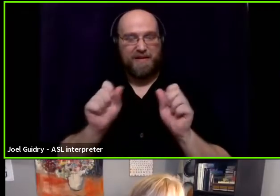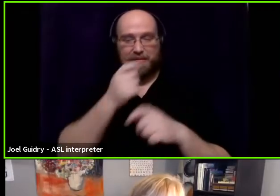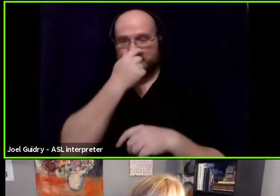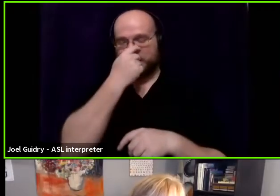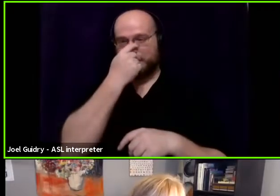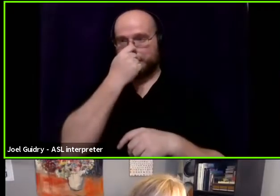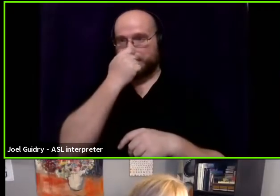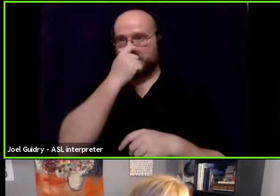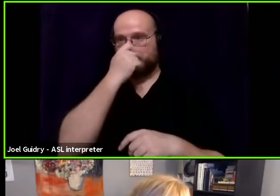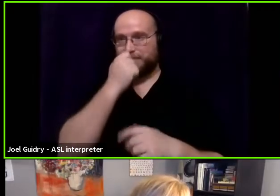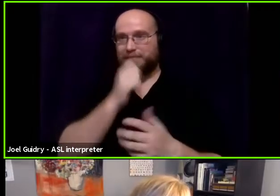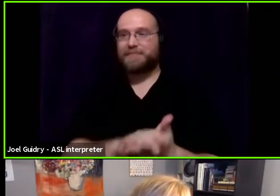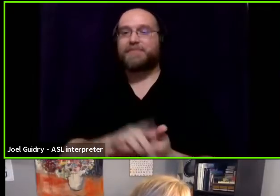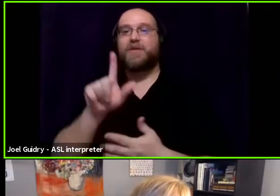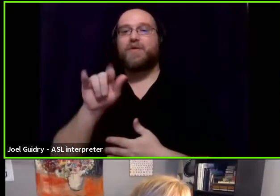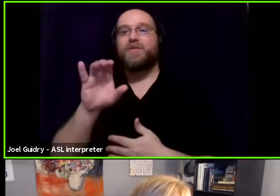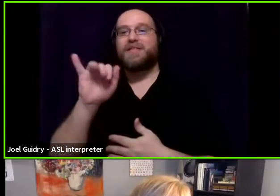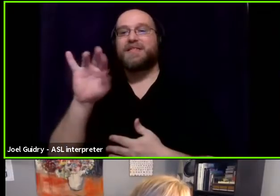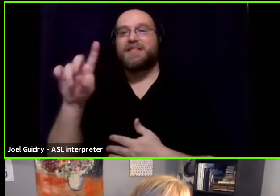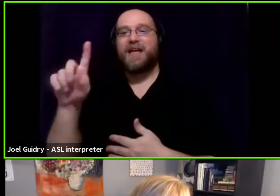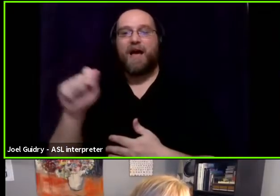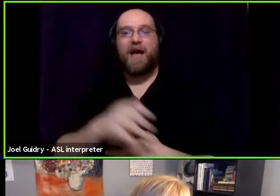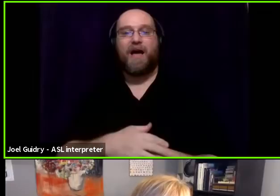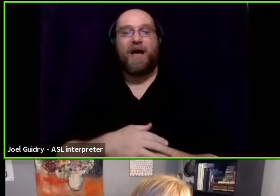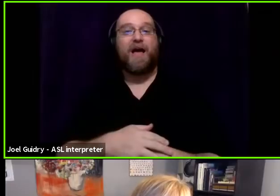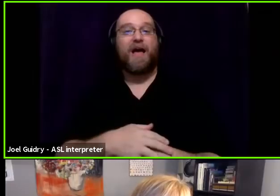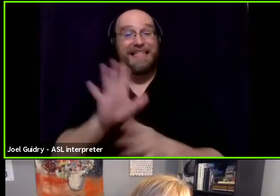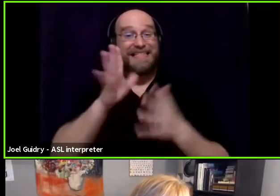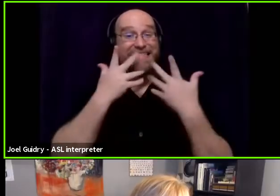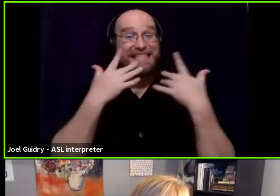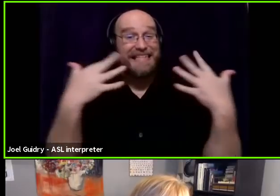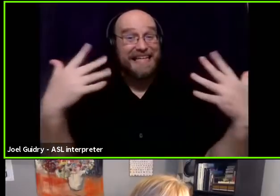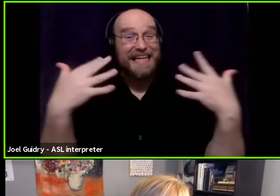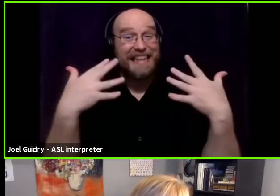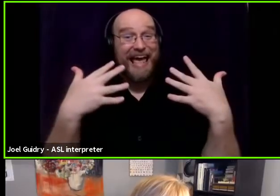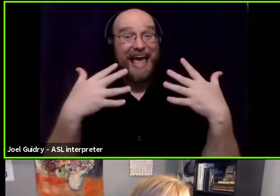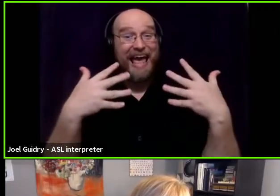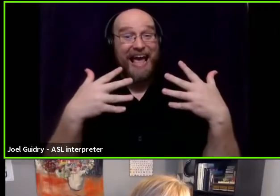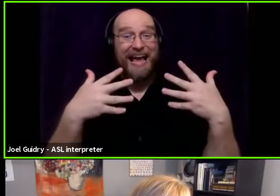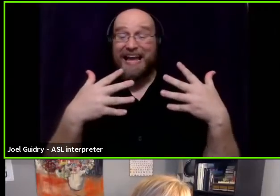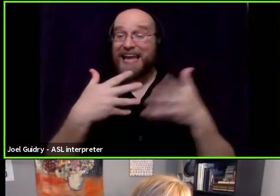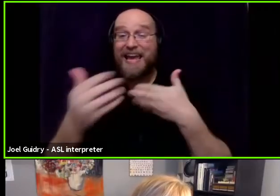Okay, I hate to say it again, singing, the answer is still no, even outside.